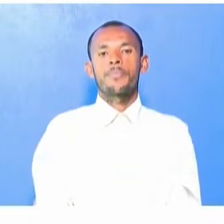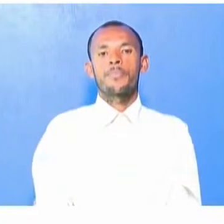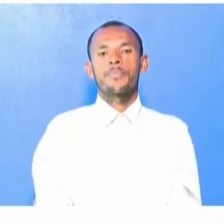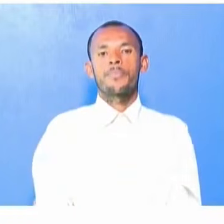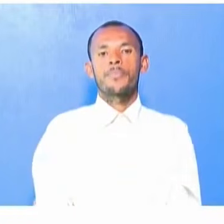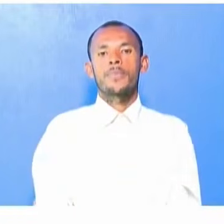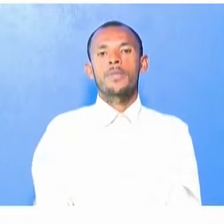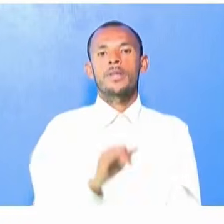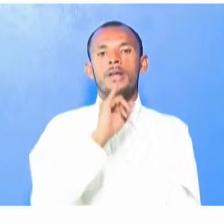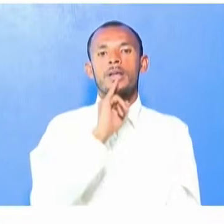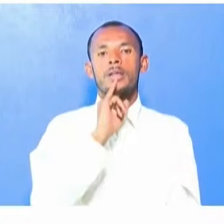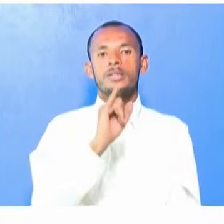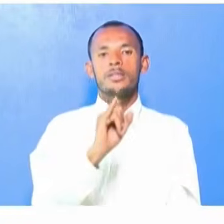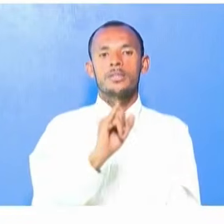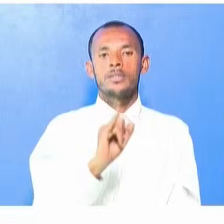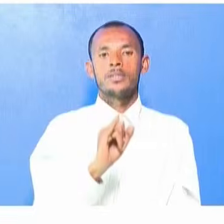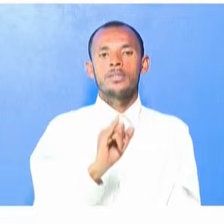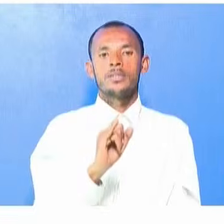is